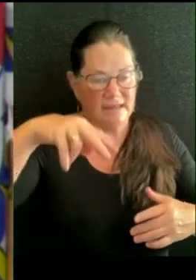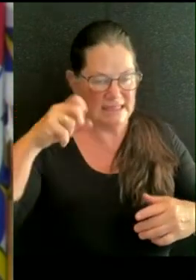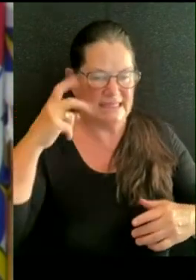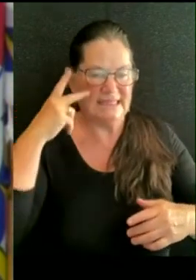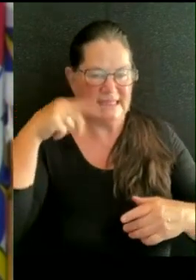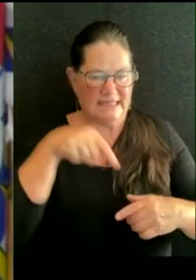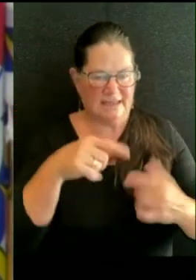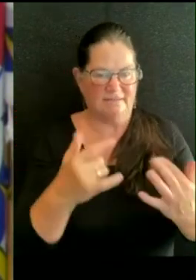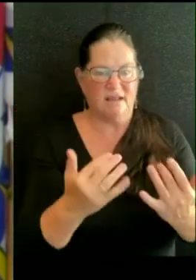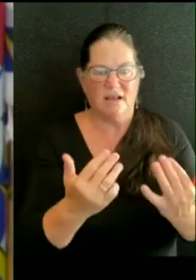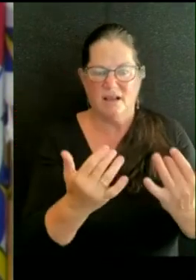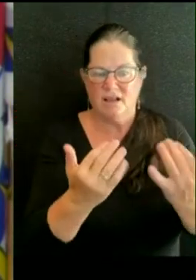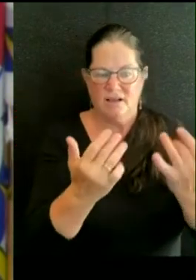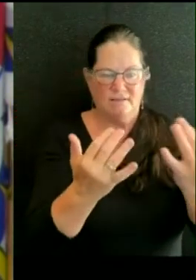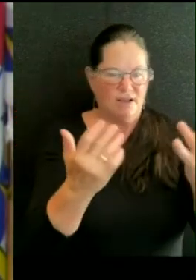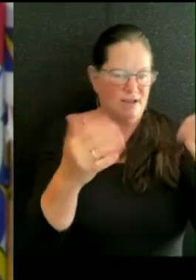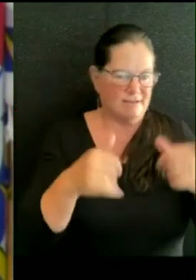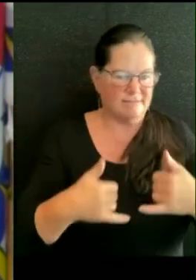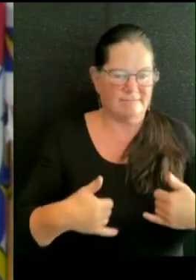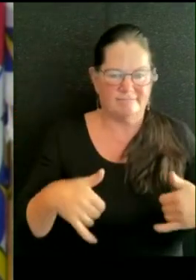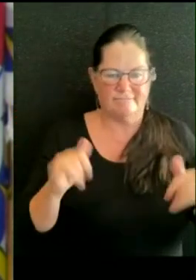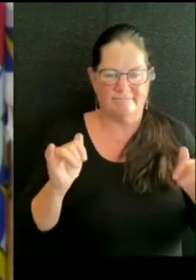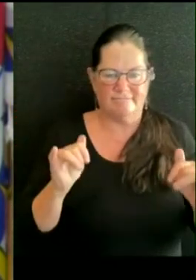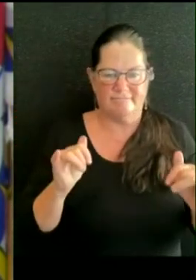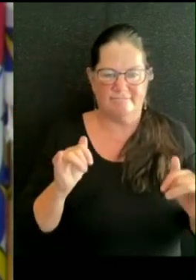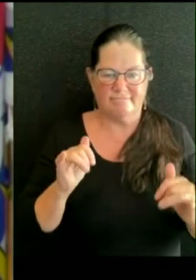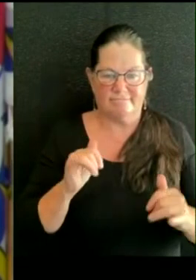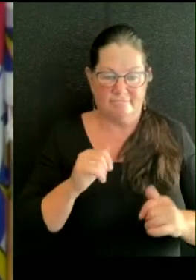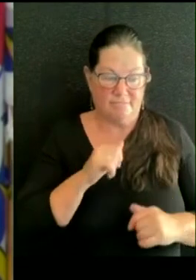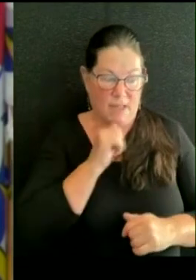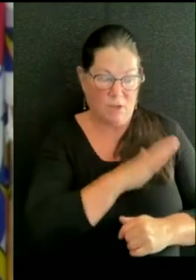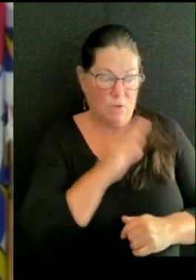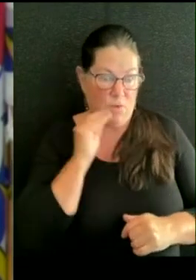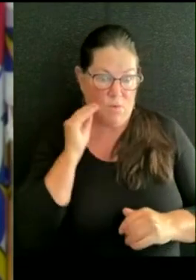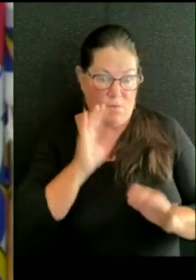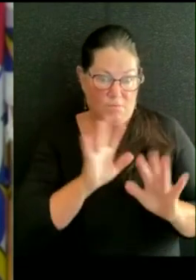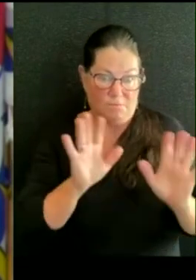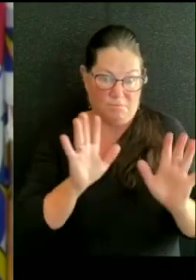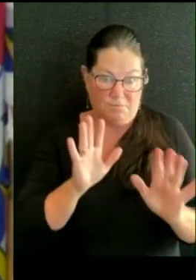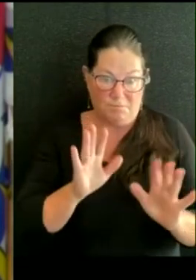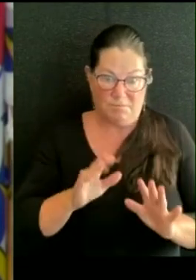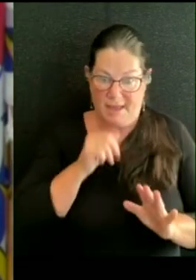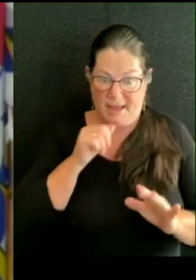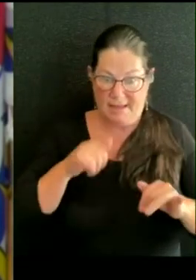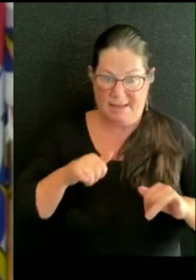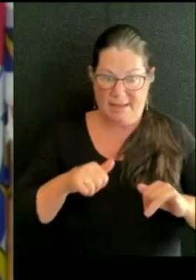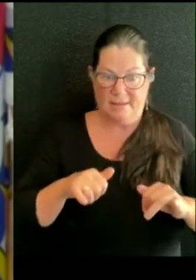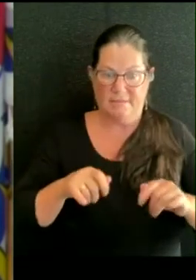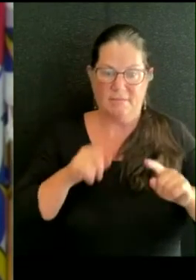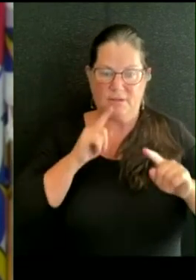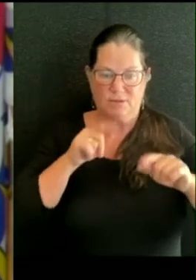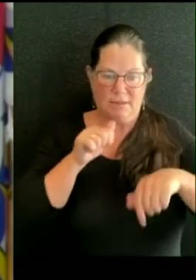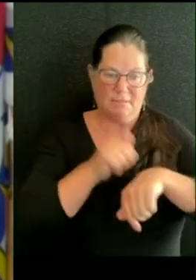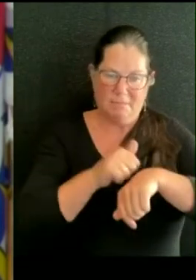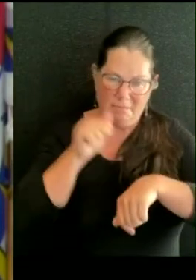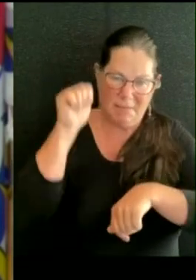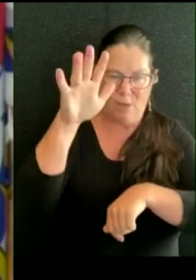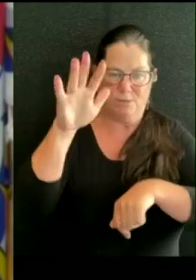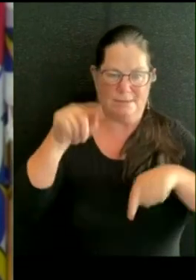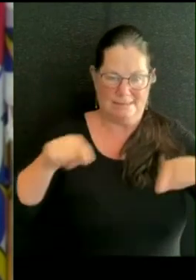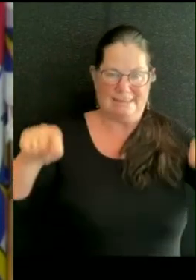a while. Not in the streets and neighborhoods, but in the hills above. As you heard from